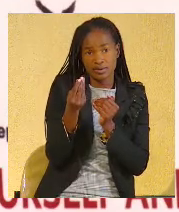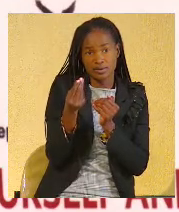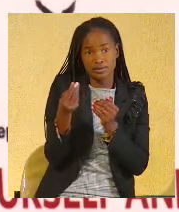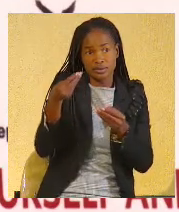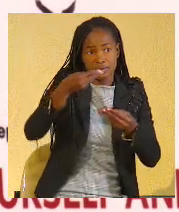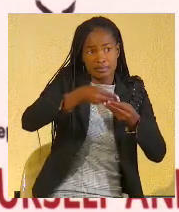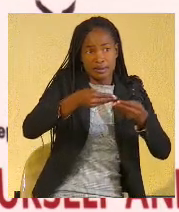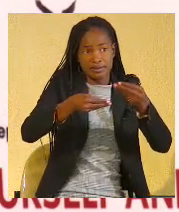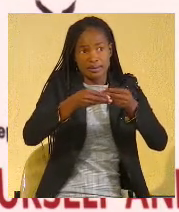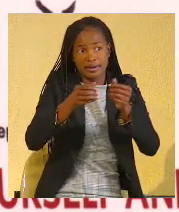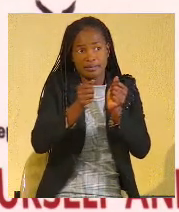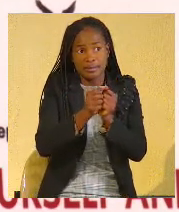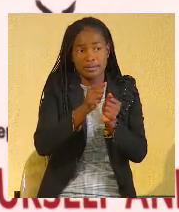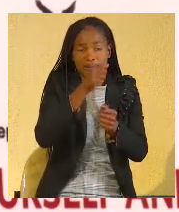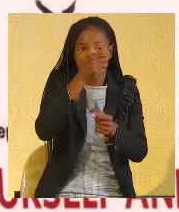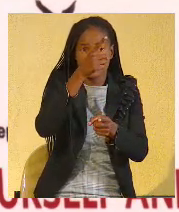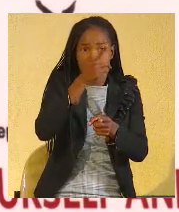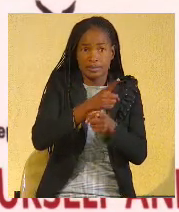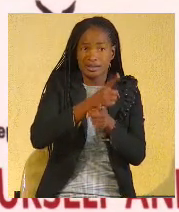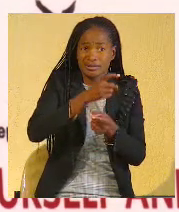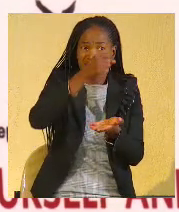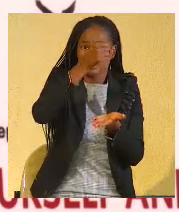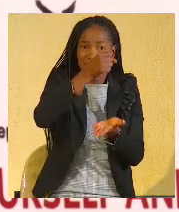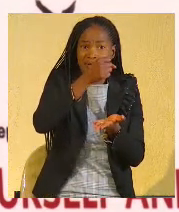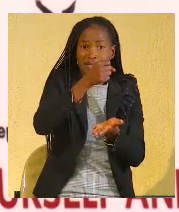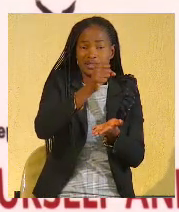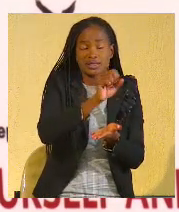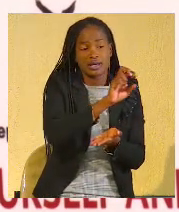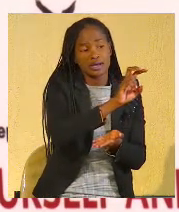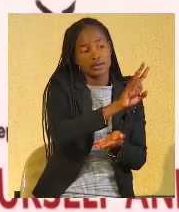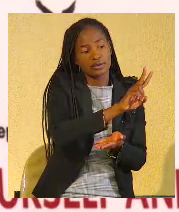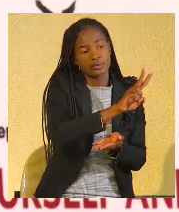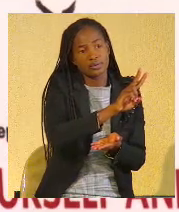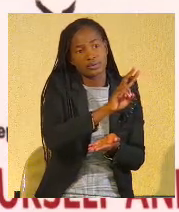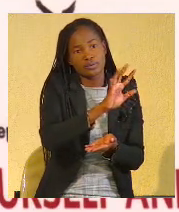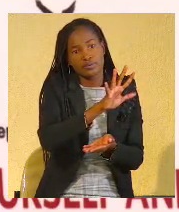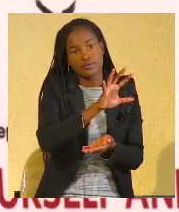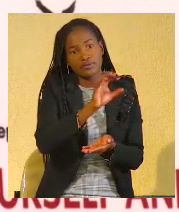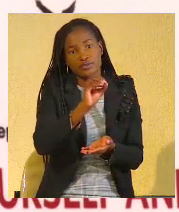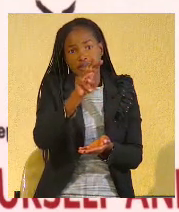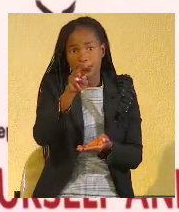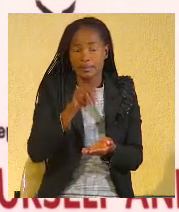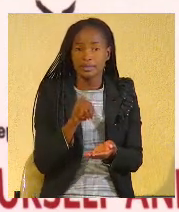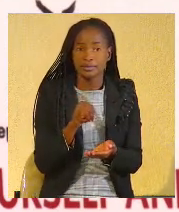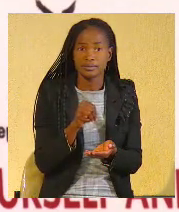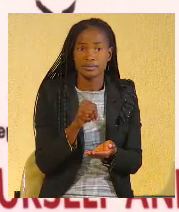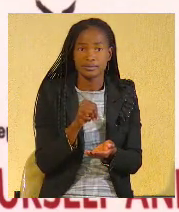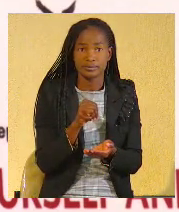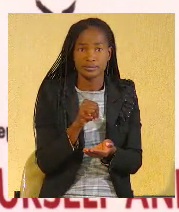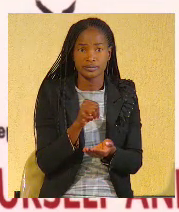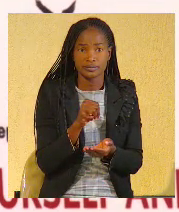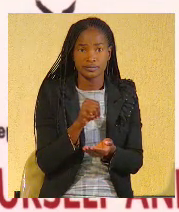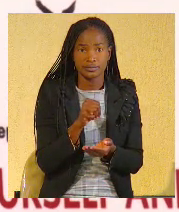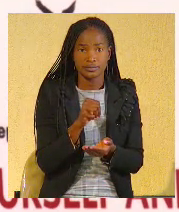stimulus and relief package of 250 million